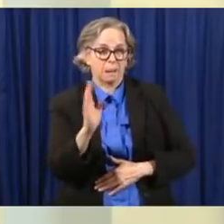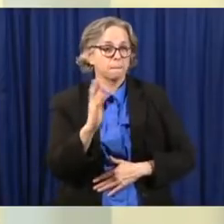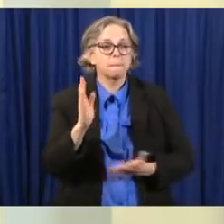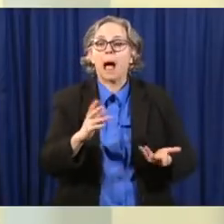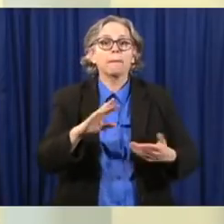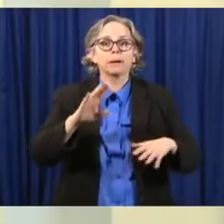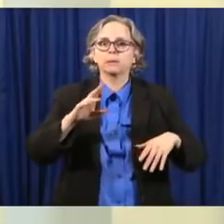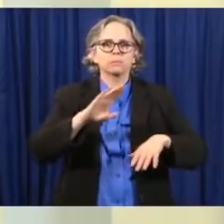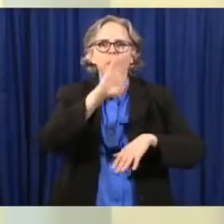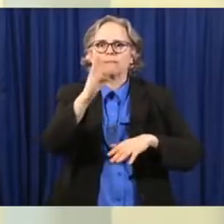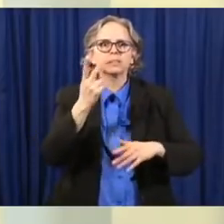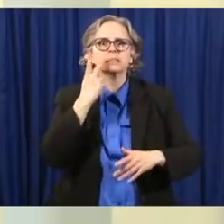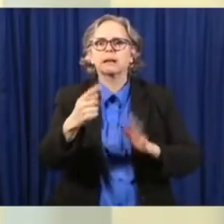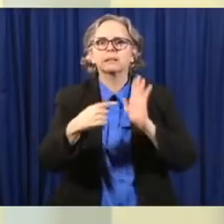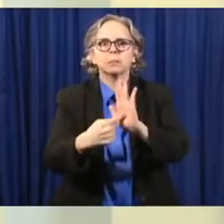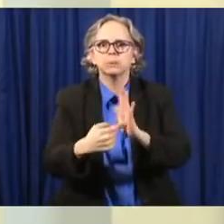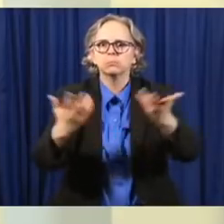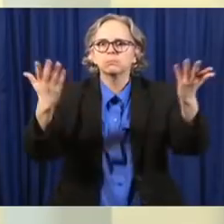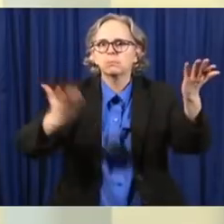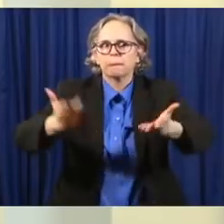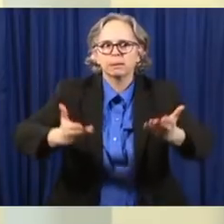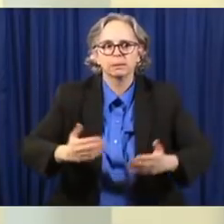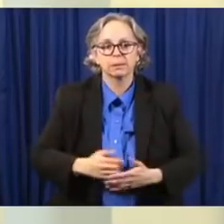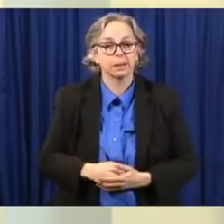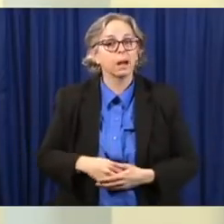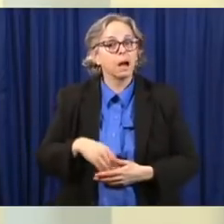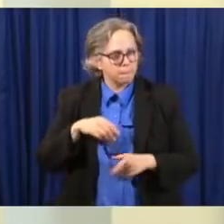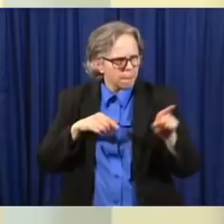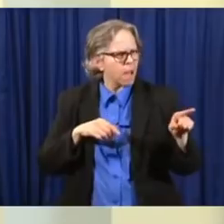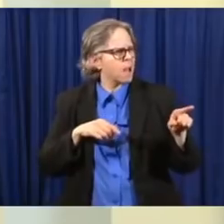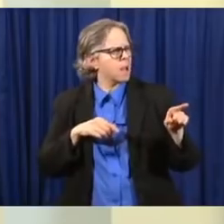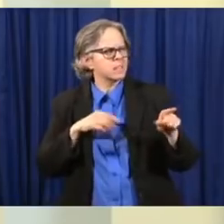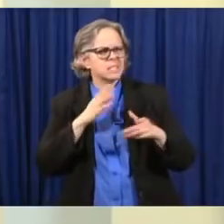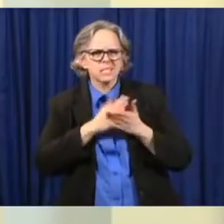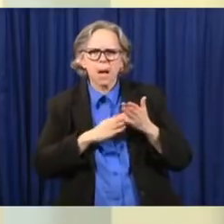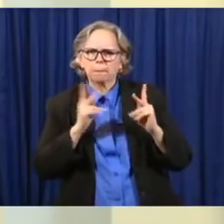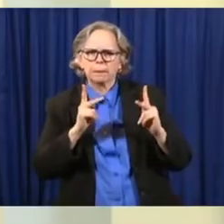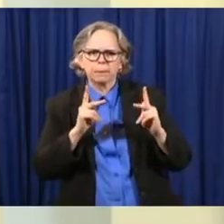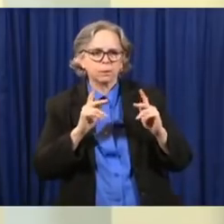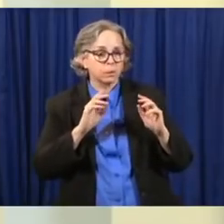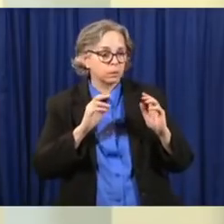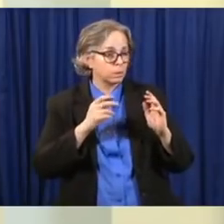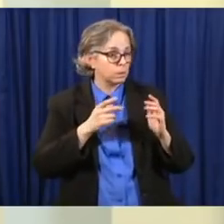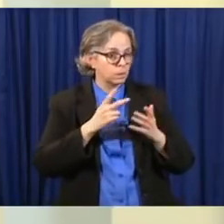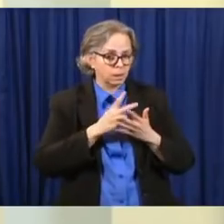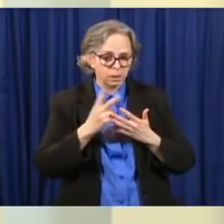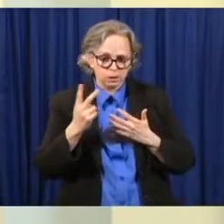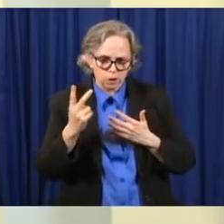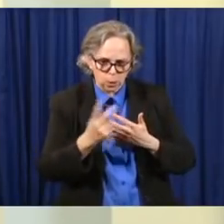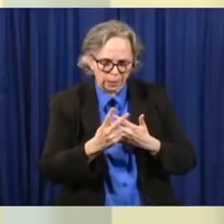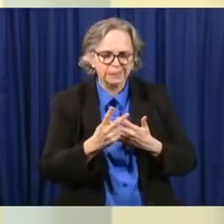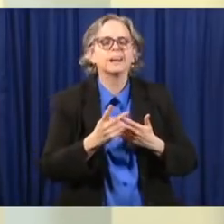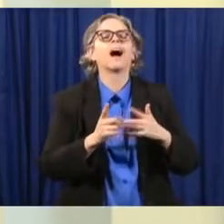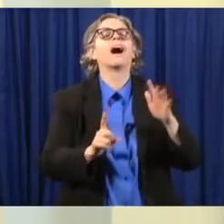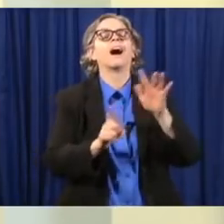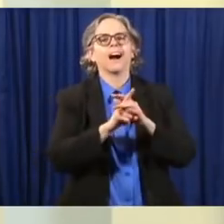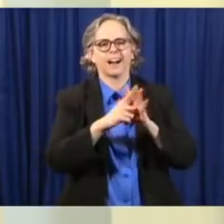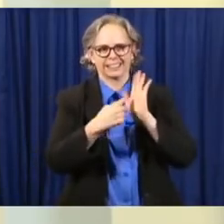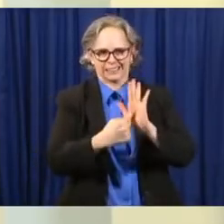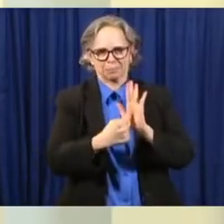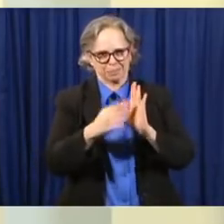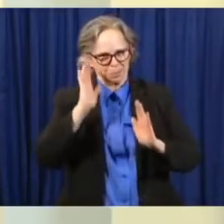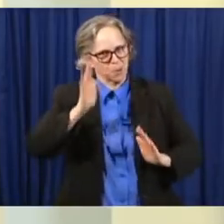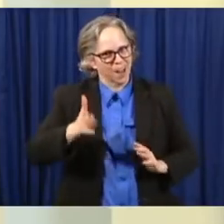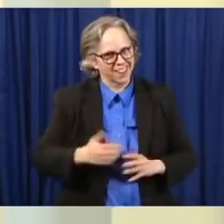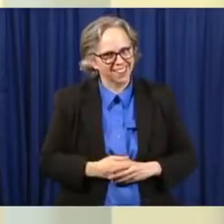disease. But then a part of those that were asymptomatic will go on to start having symptoms. They were just too early in their disease process. So